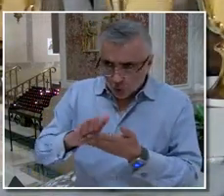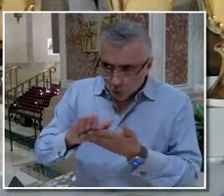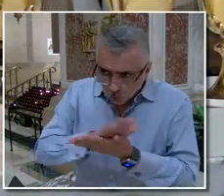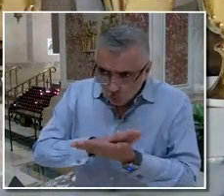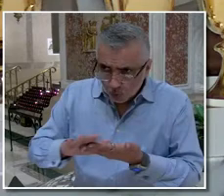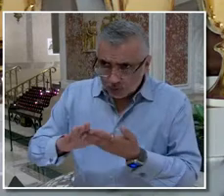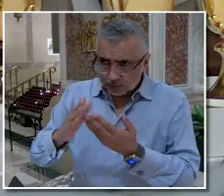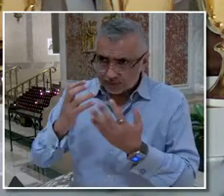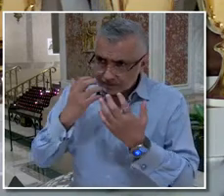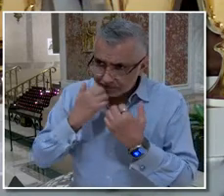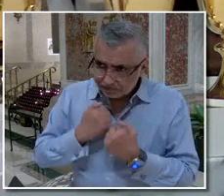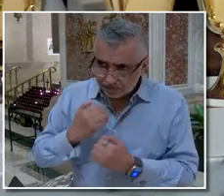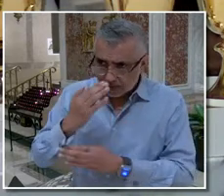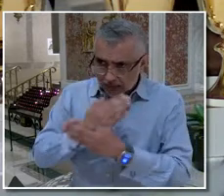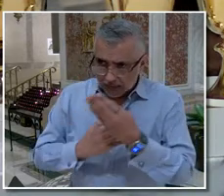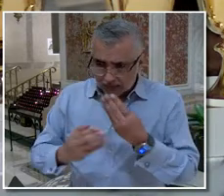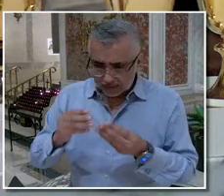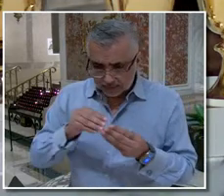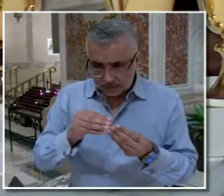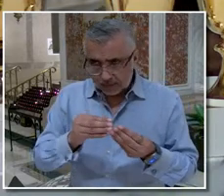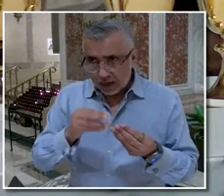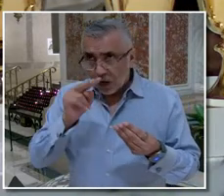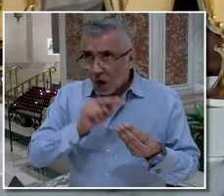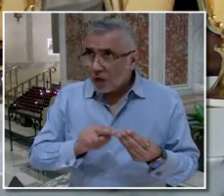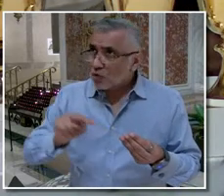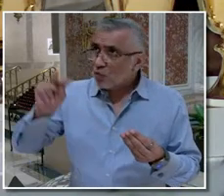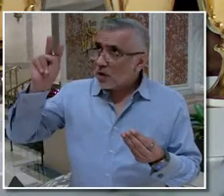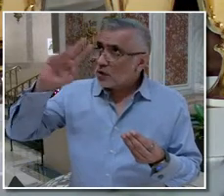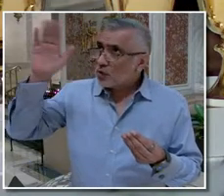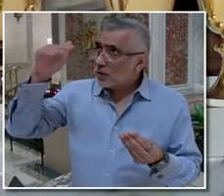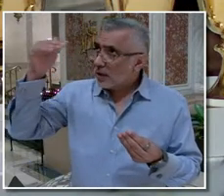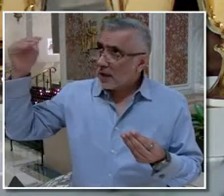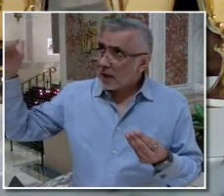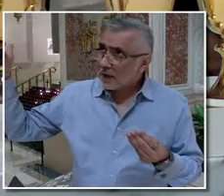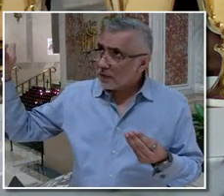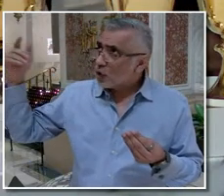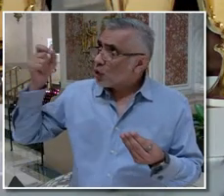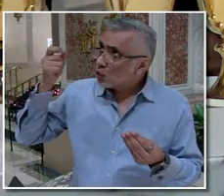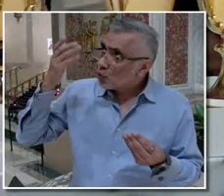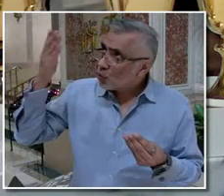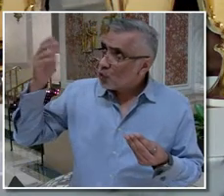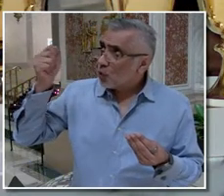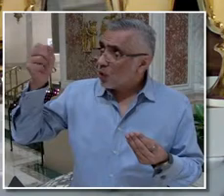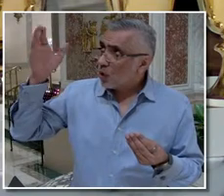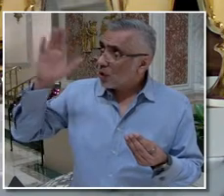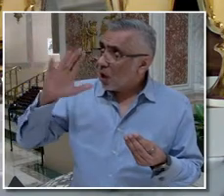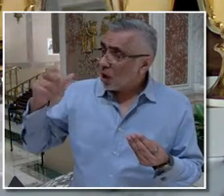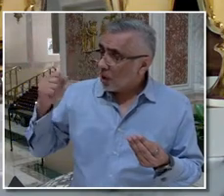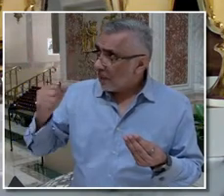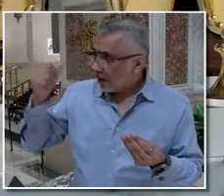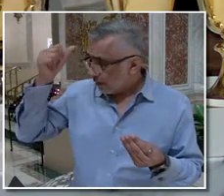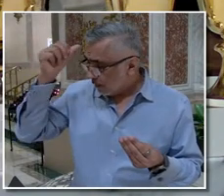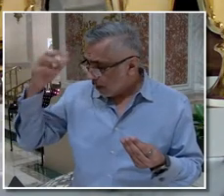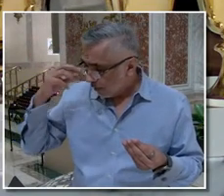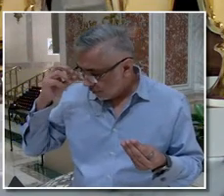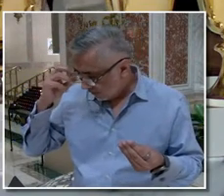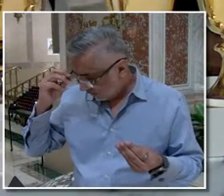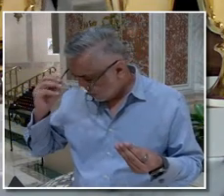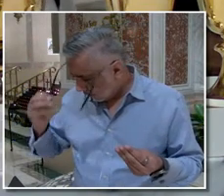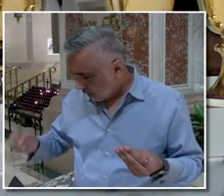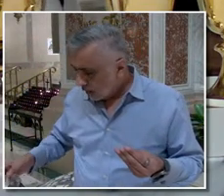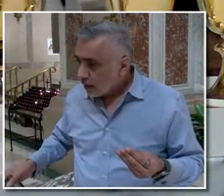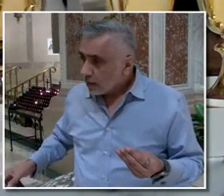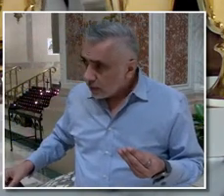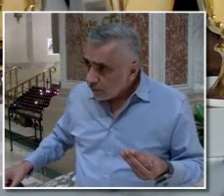venerable hands, and with eyes raised to heaven, to you, O God, his almighty Father, giving